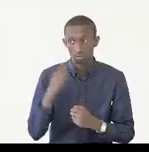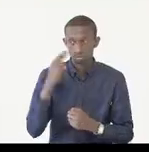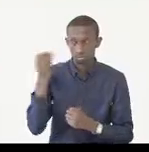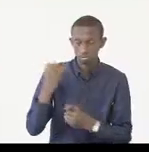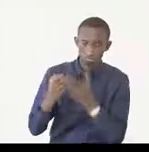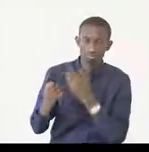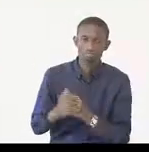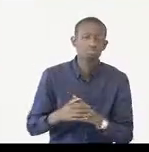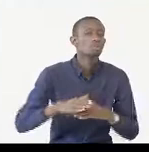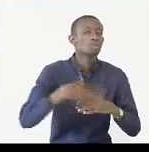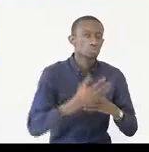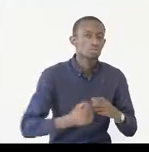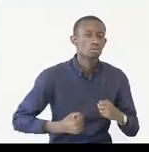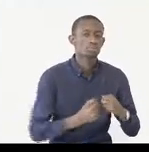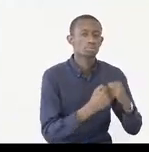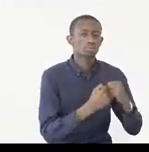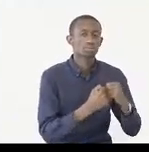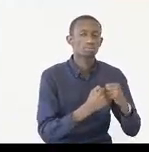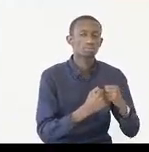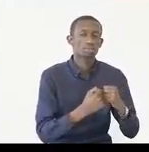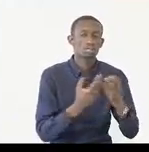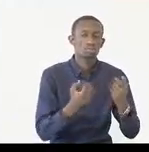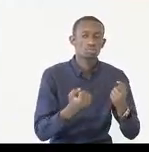after collision, we have